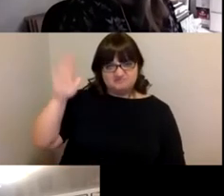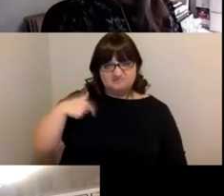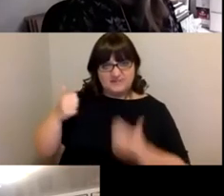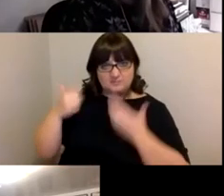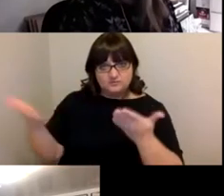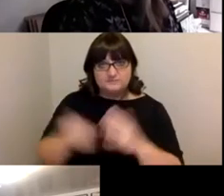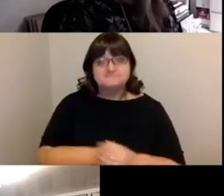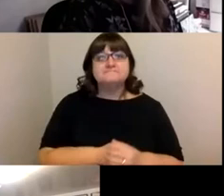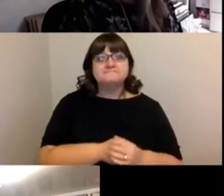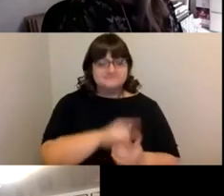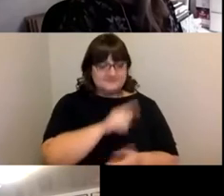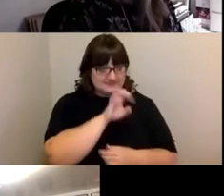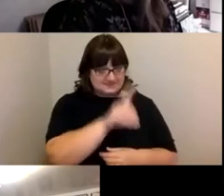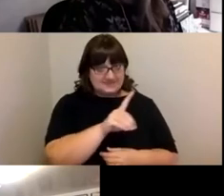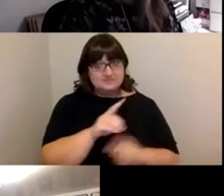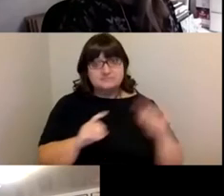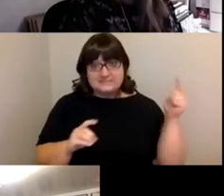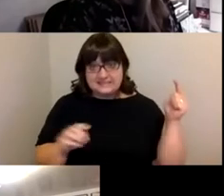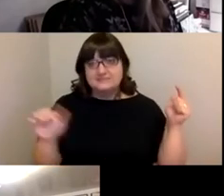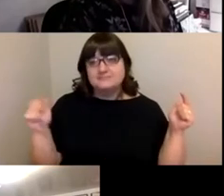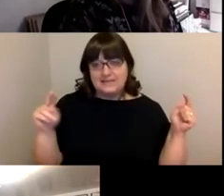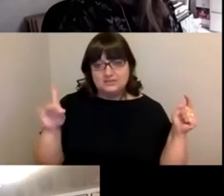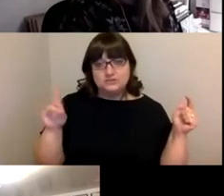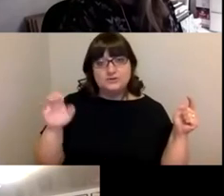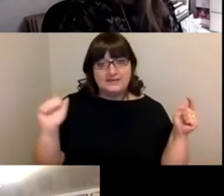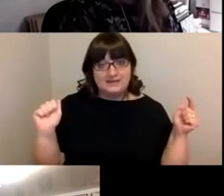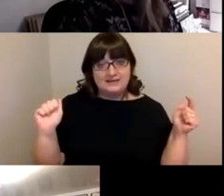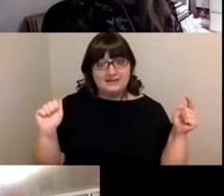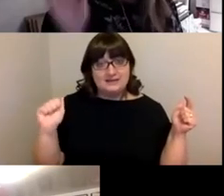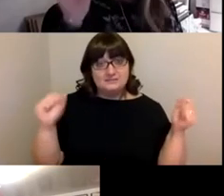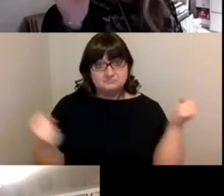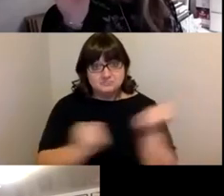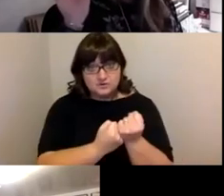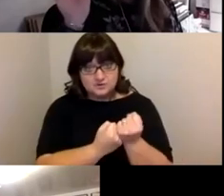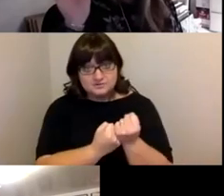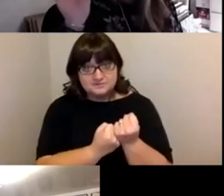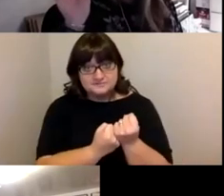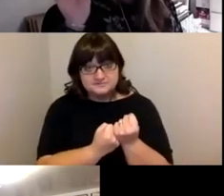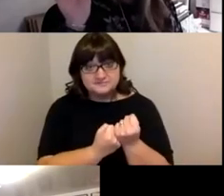Ted. Seconded by Andrea. All in favor?